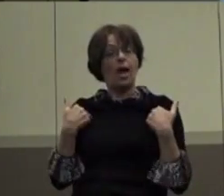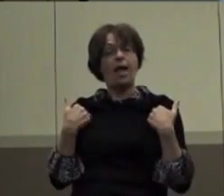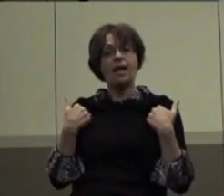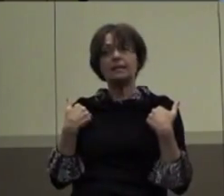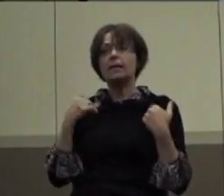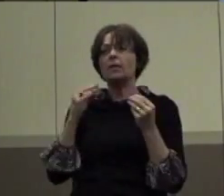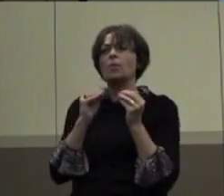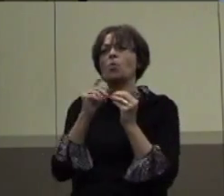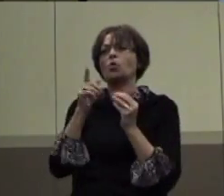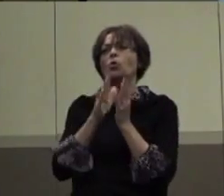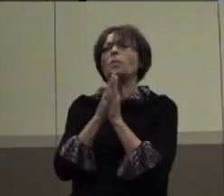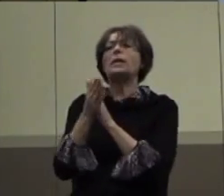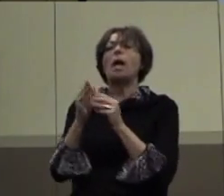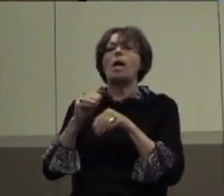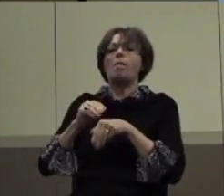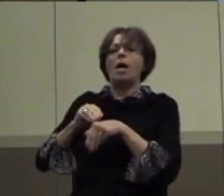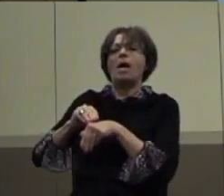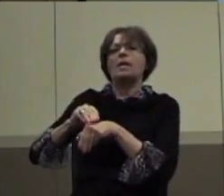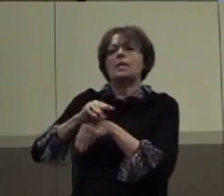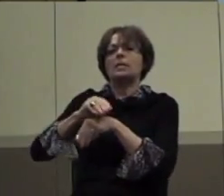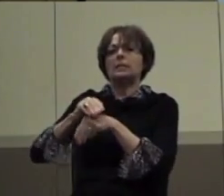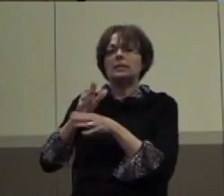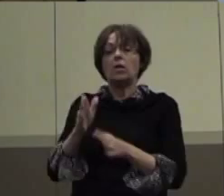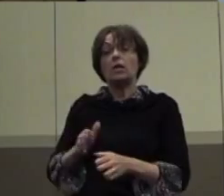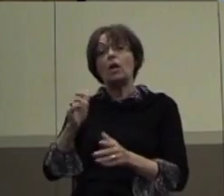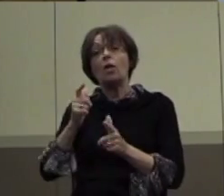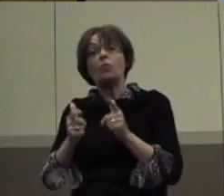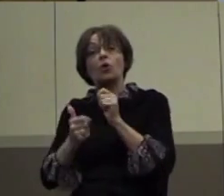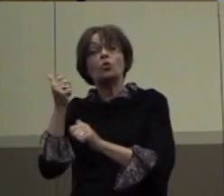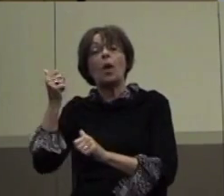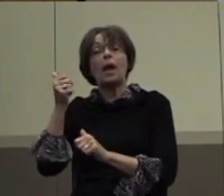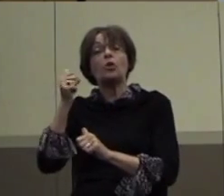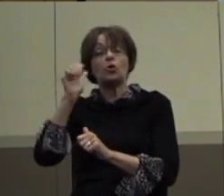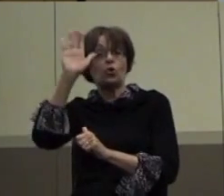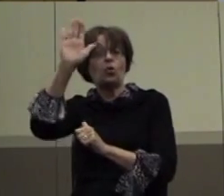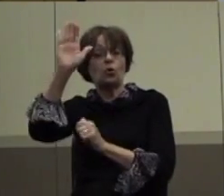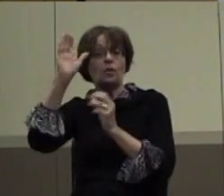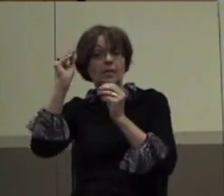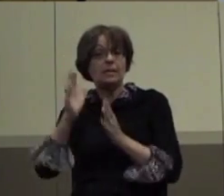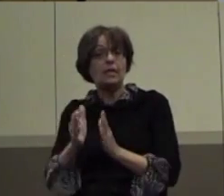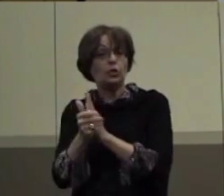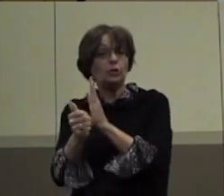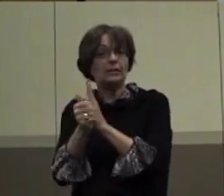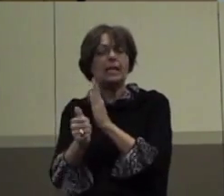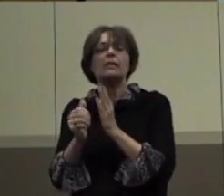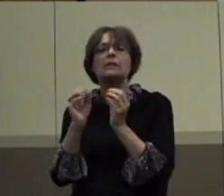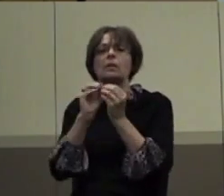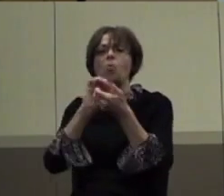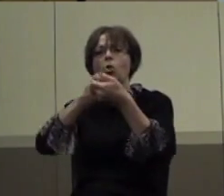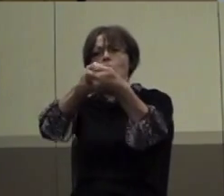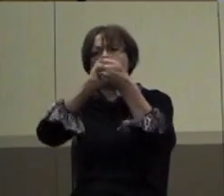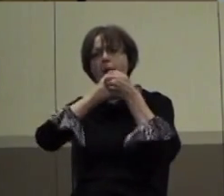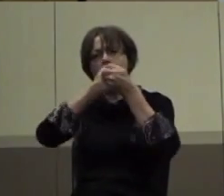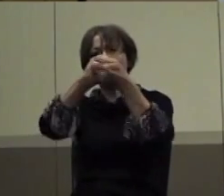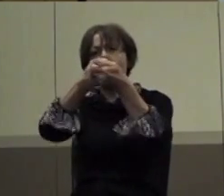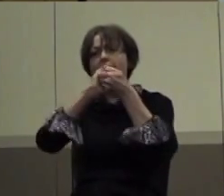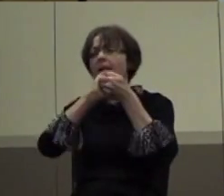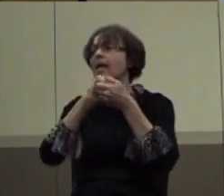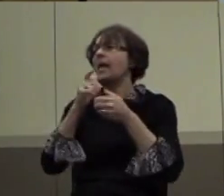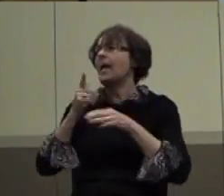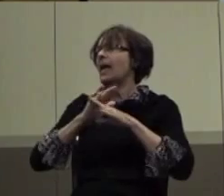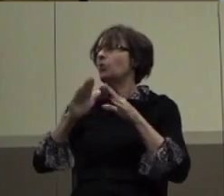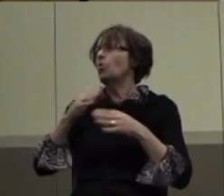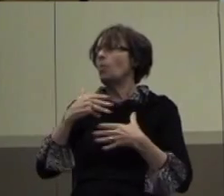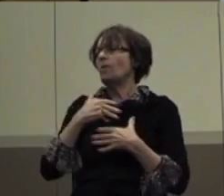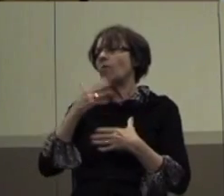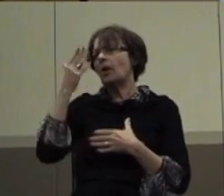the more you become the consultant. The greater the skills the teacher has, the more you collaborate. And don't be afraid. I